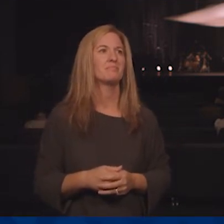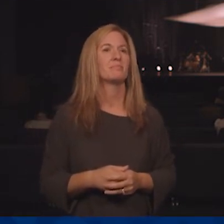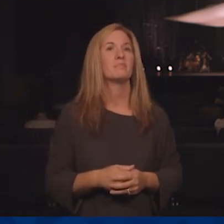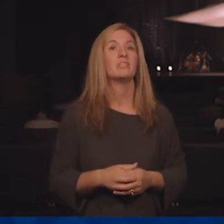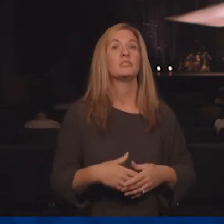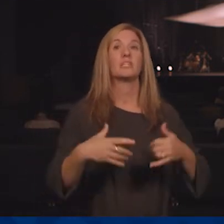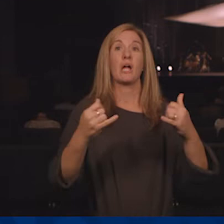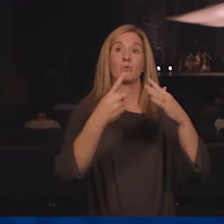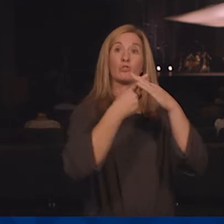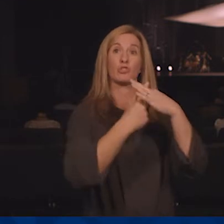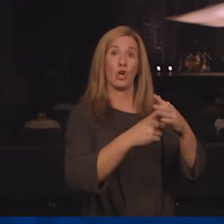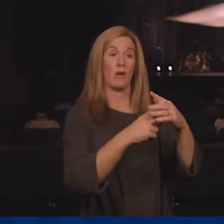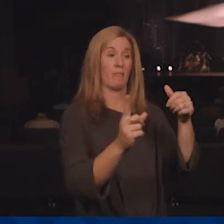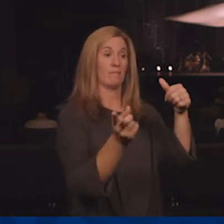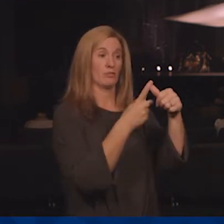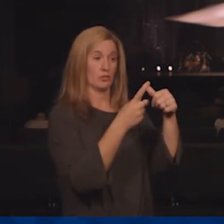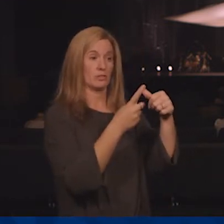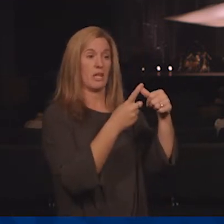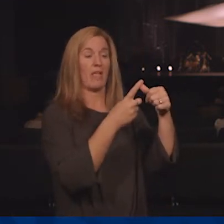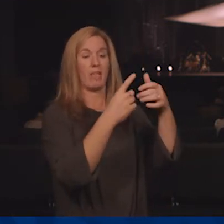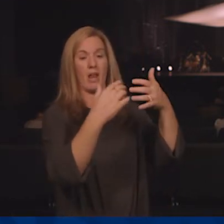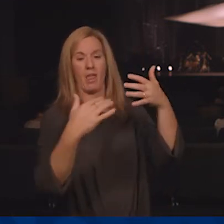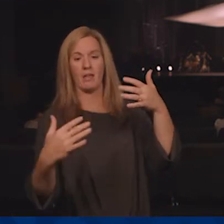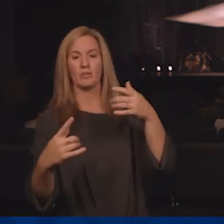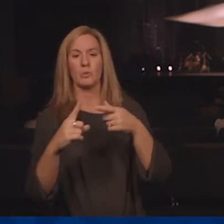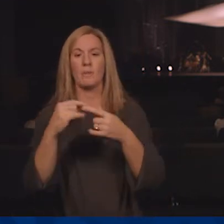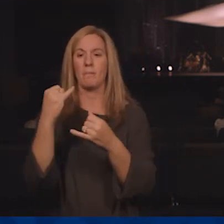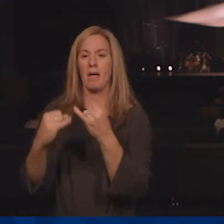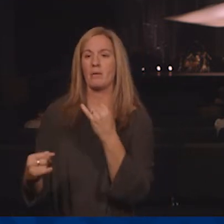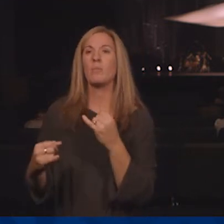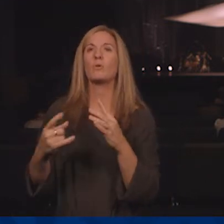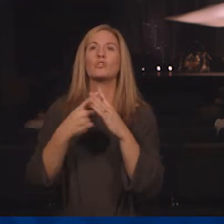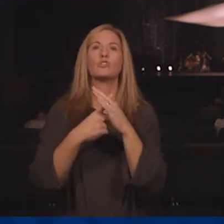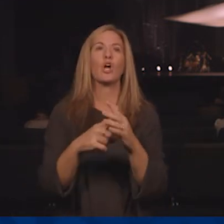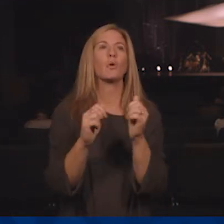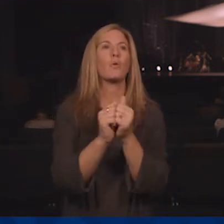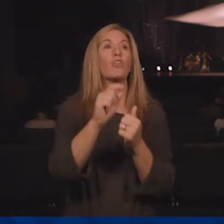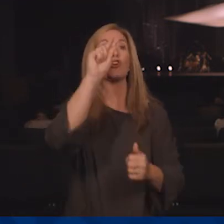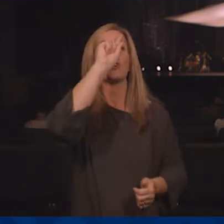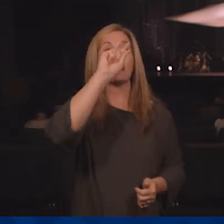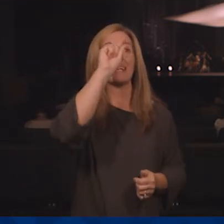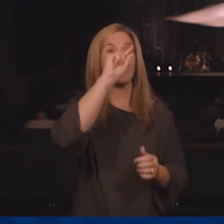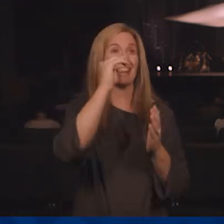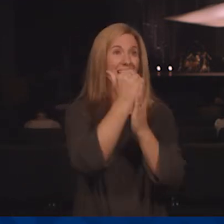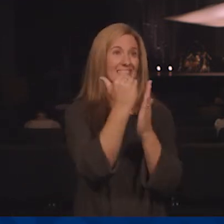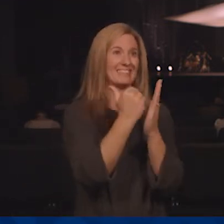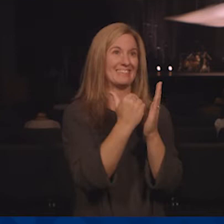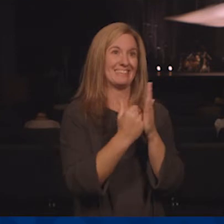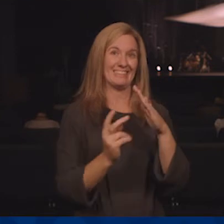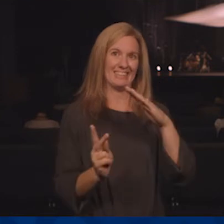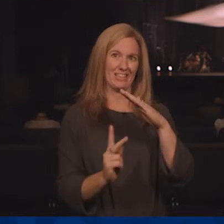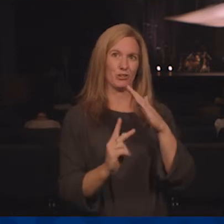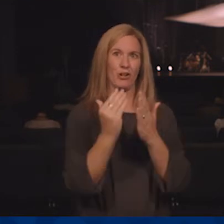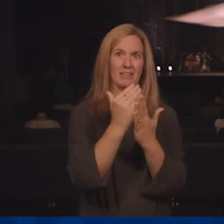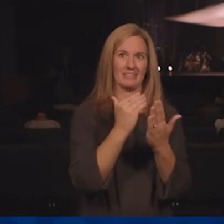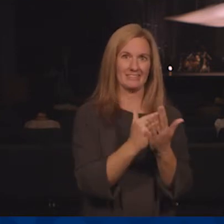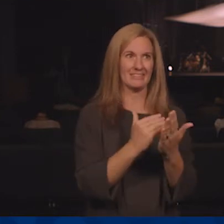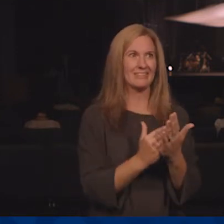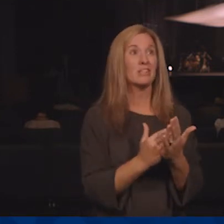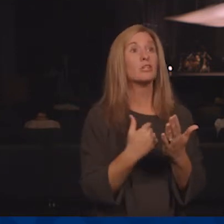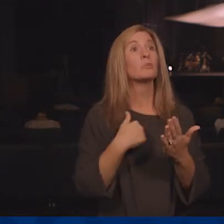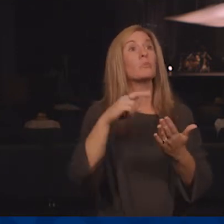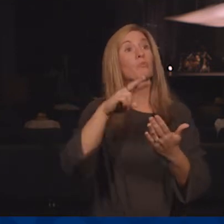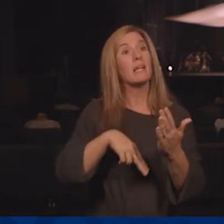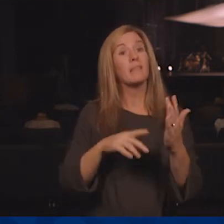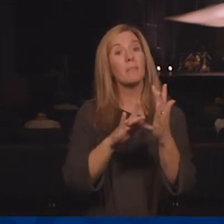to the bottom. We're going to do a little bit of kindergarten Greek. Why? Because when we read the Bible, we have to understand what it means in